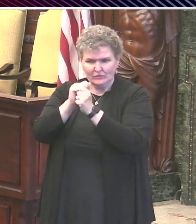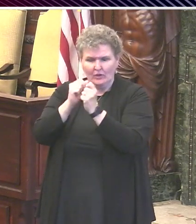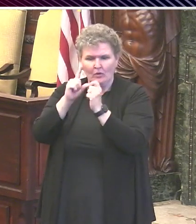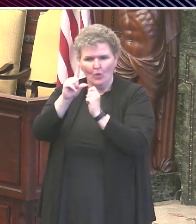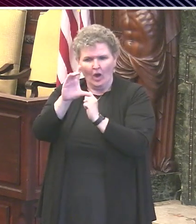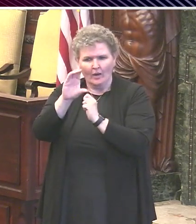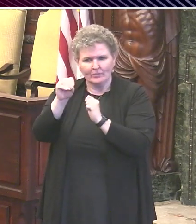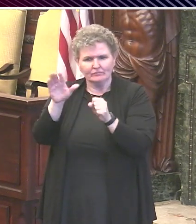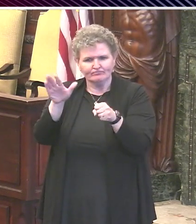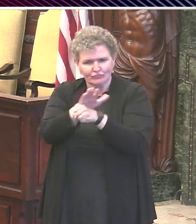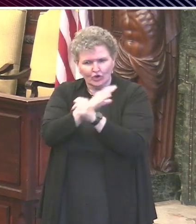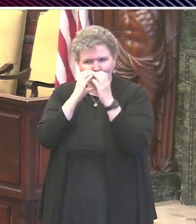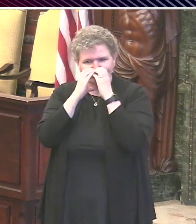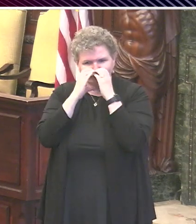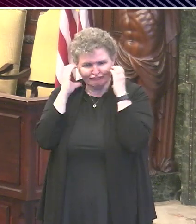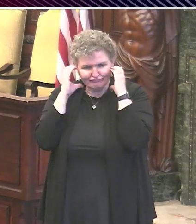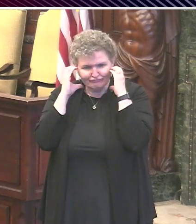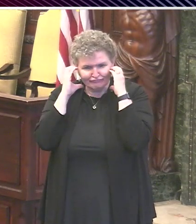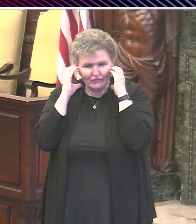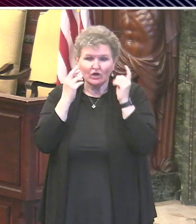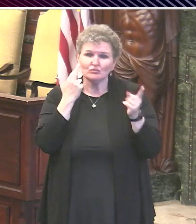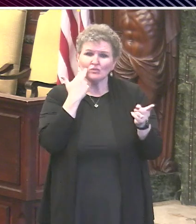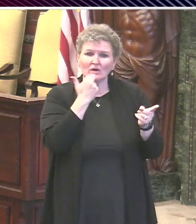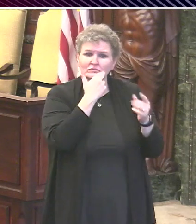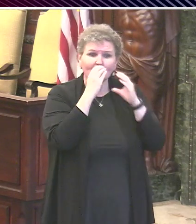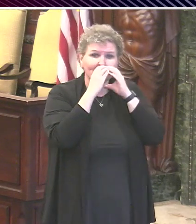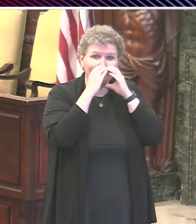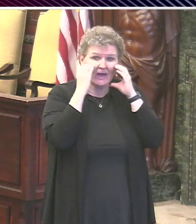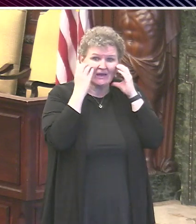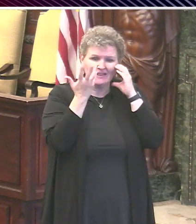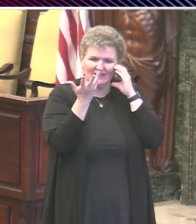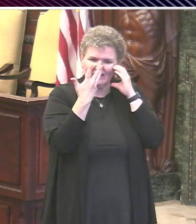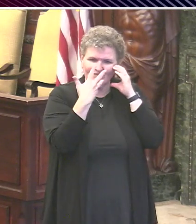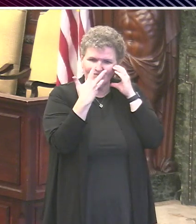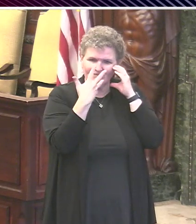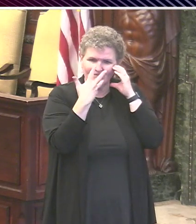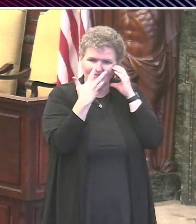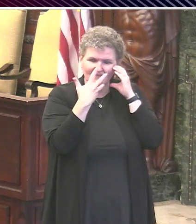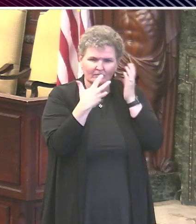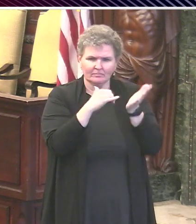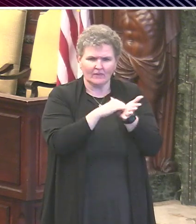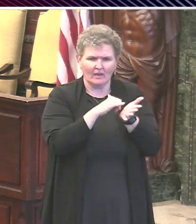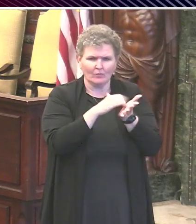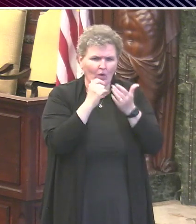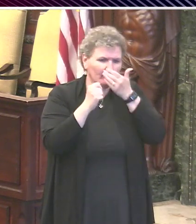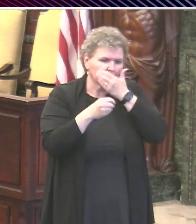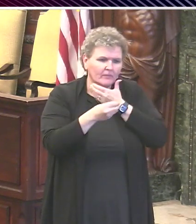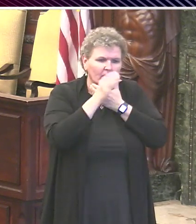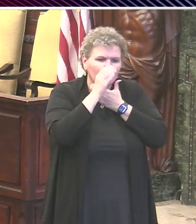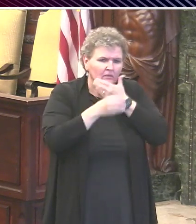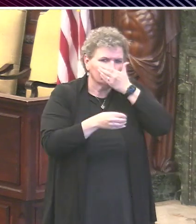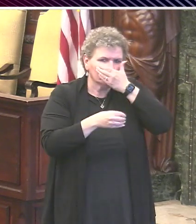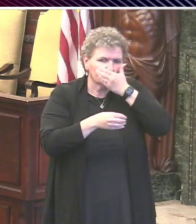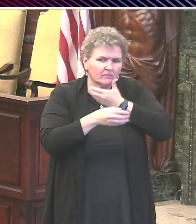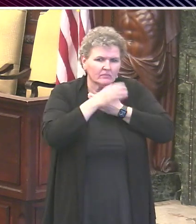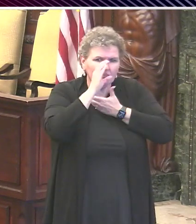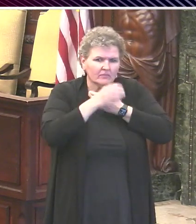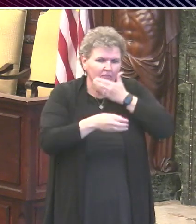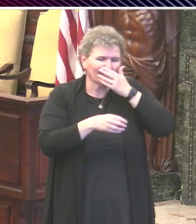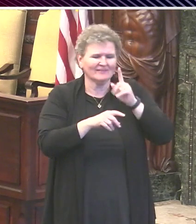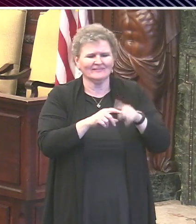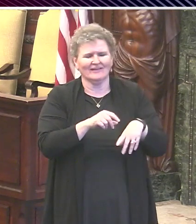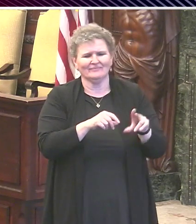masks cannot take place in a restaurant where people are eating and drinking. And that is the fundamental difference there. That's why restaurants are more